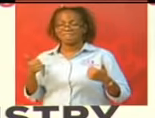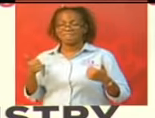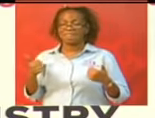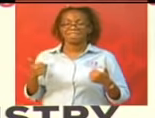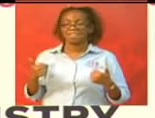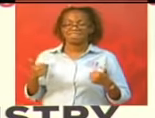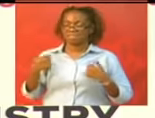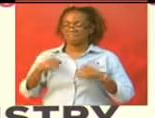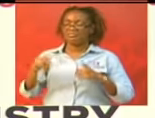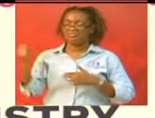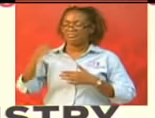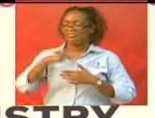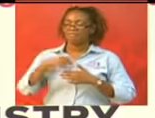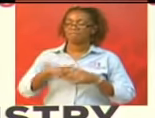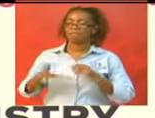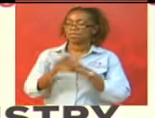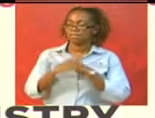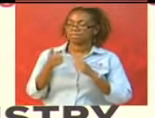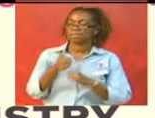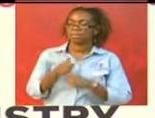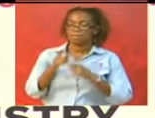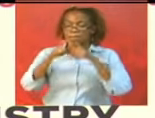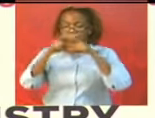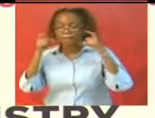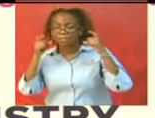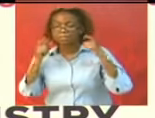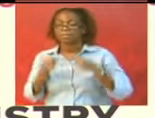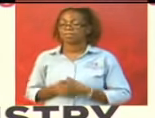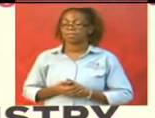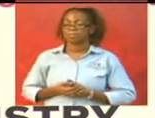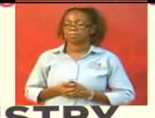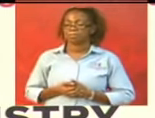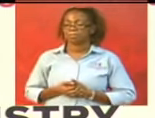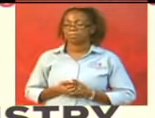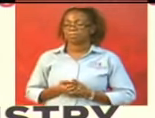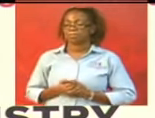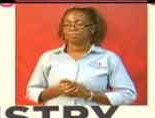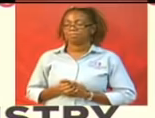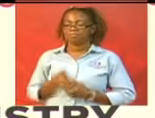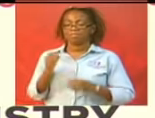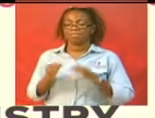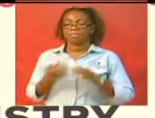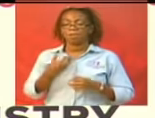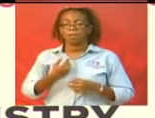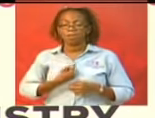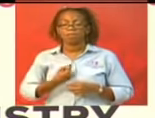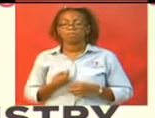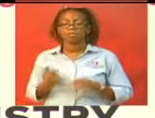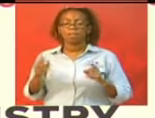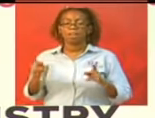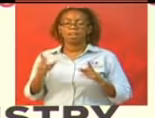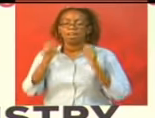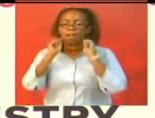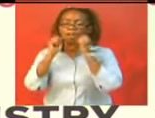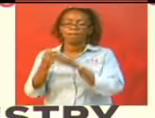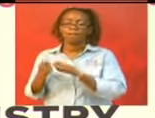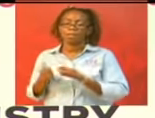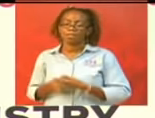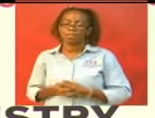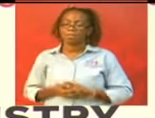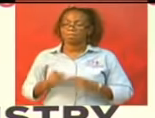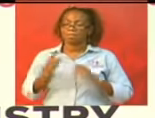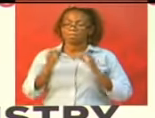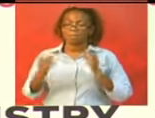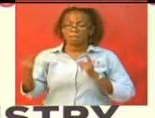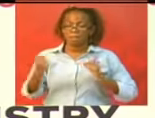all points in time, unless you are by yourself in a secluded environment, and of course, for short periods of time. So it is really,